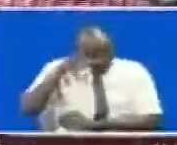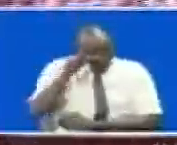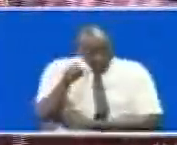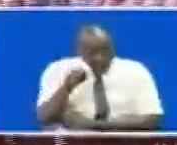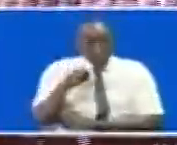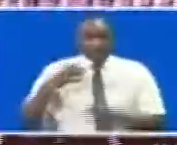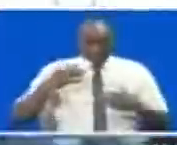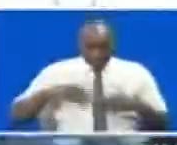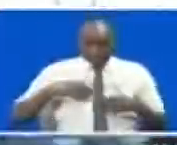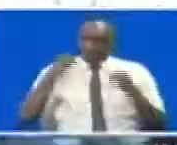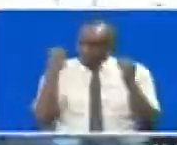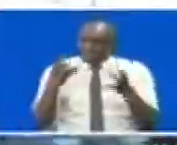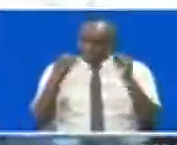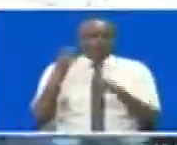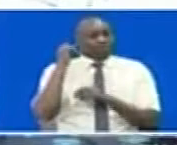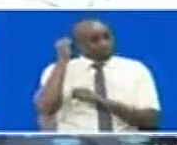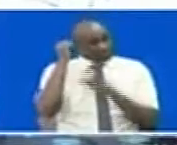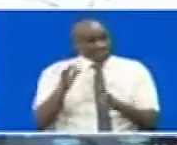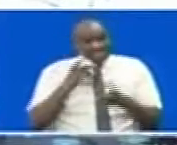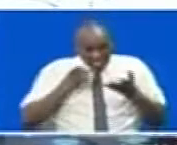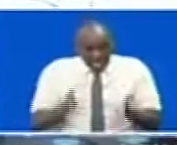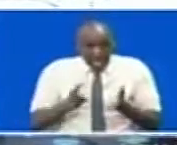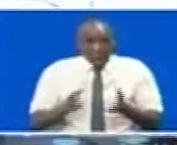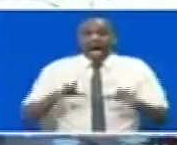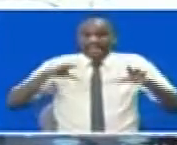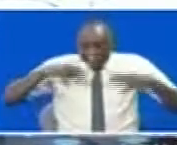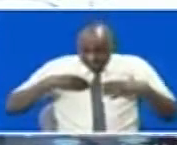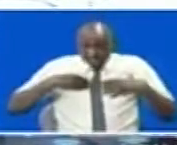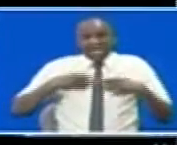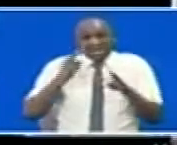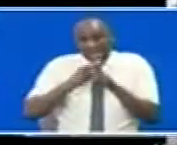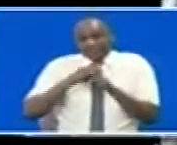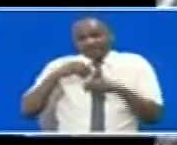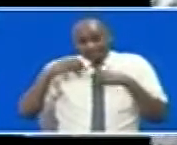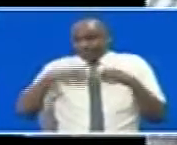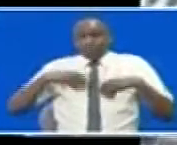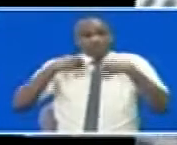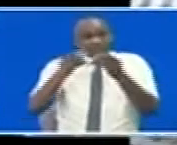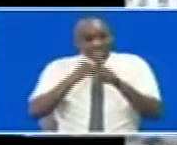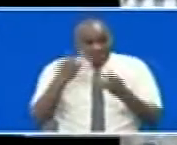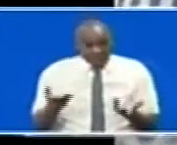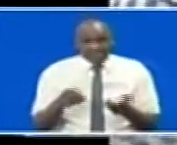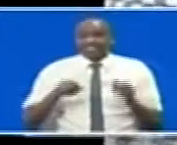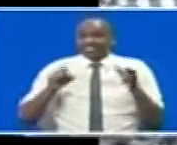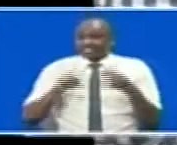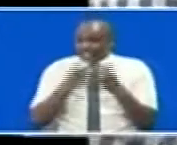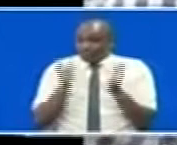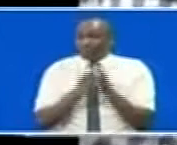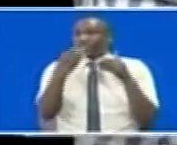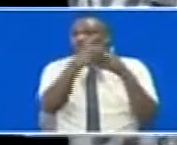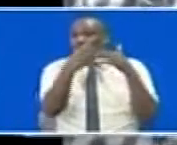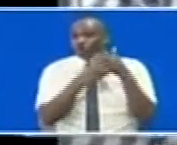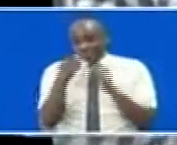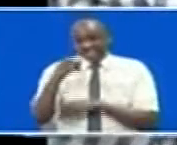fact that more and more politicians are now officially adopting their nicknames. It all started with Nairobi Senator Mike Mbuvi